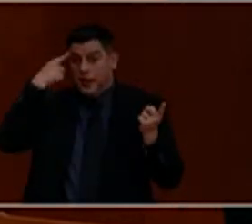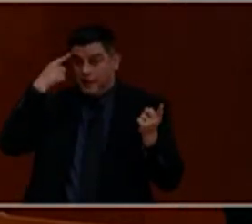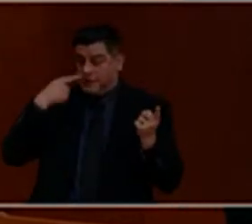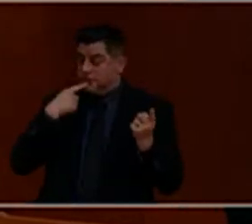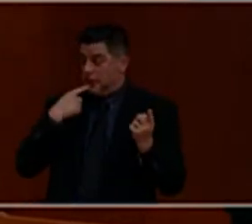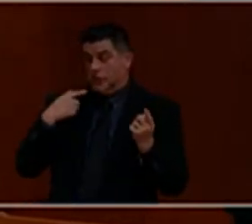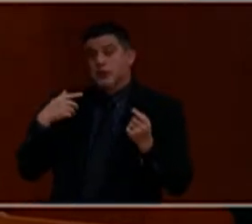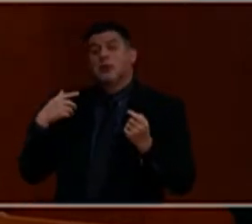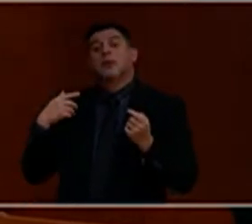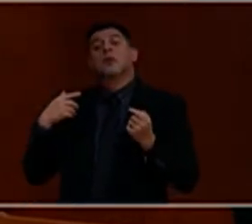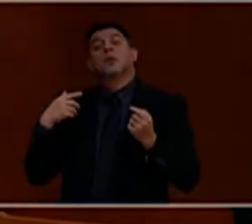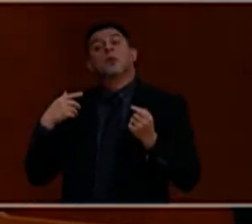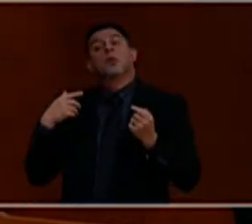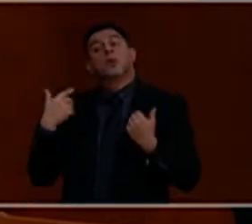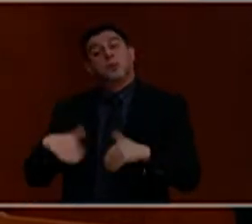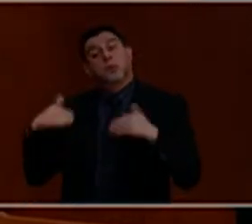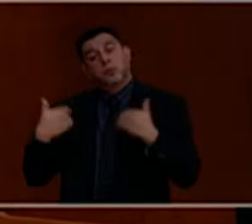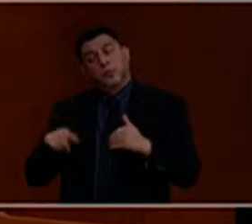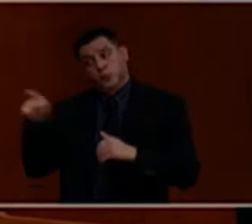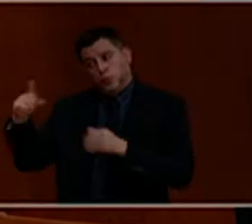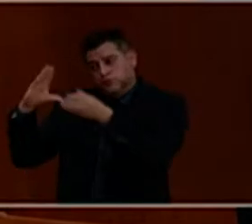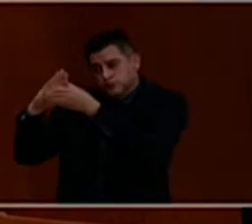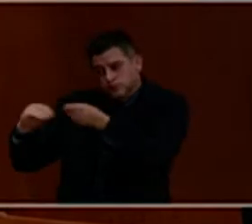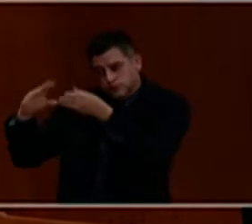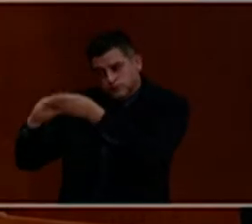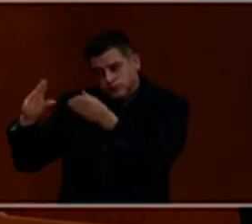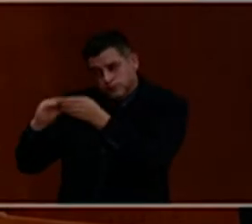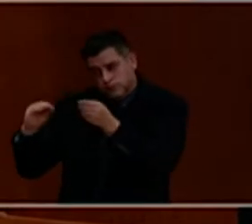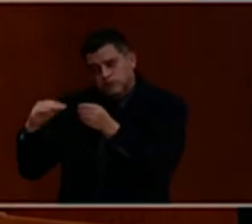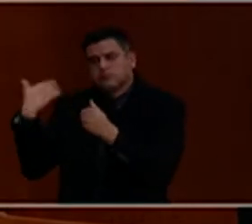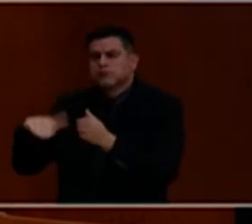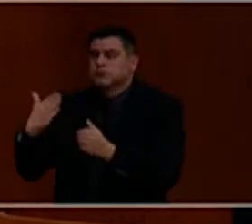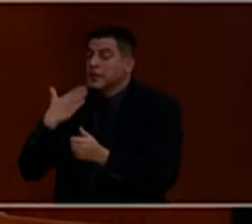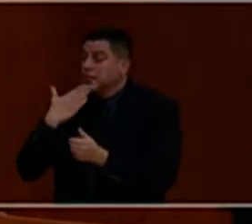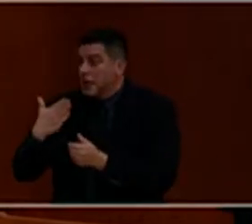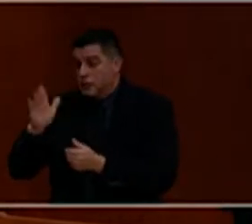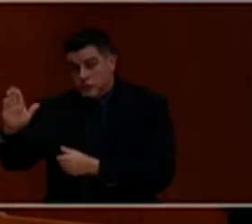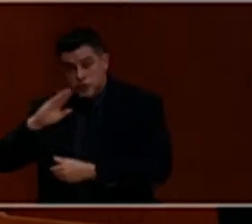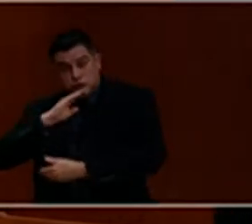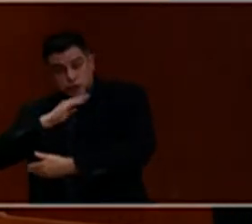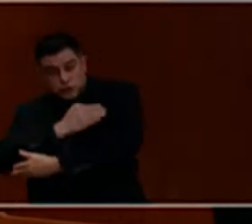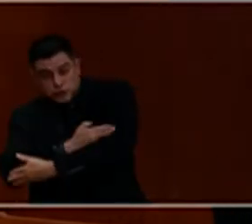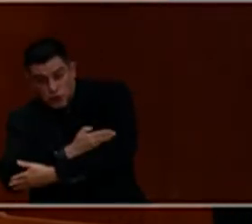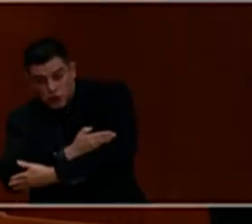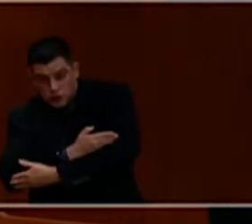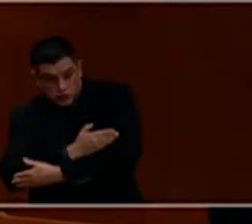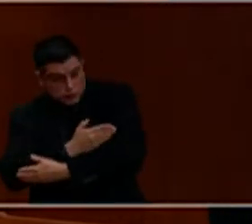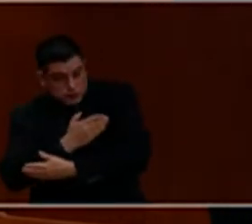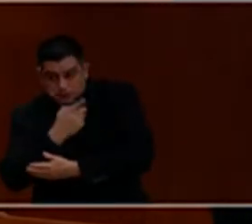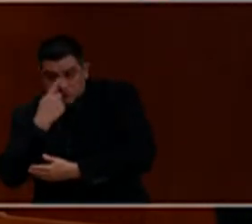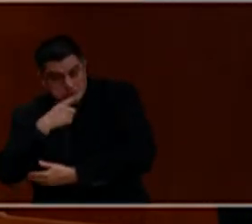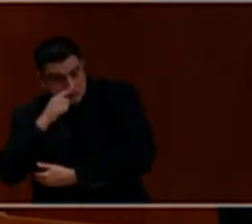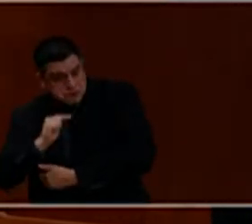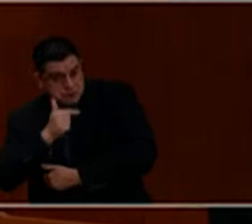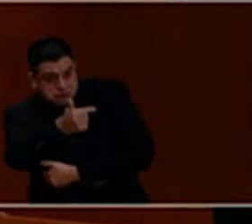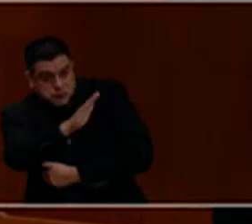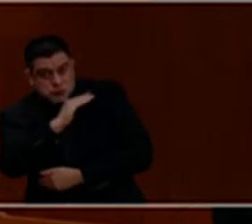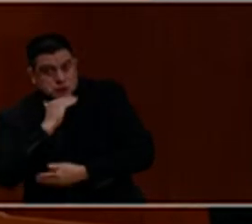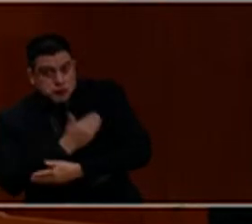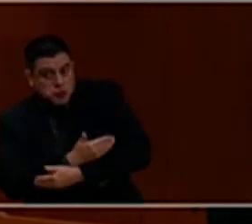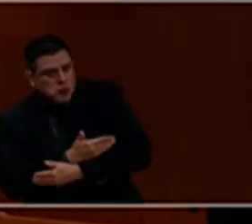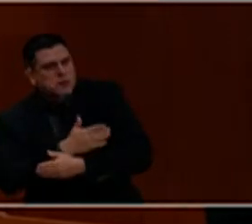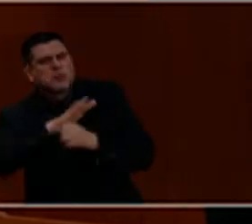how COVID affected your family from the beginning, because it's an interesting story, and then how